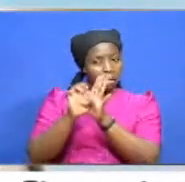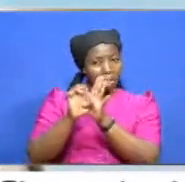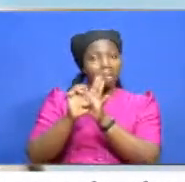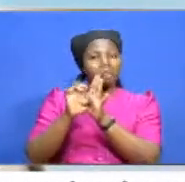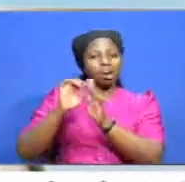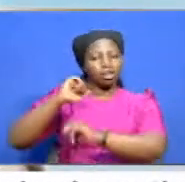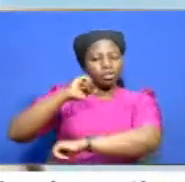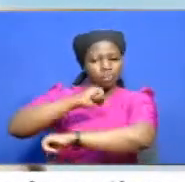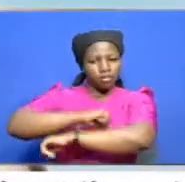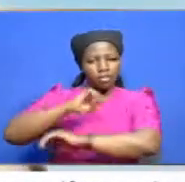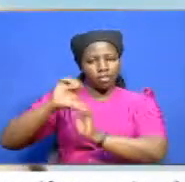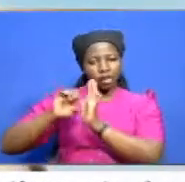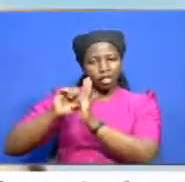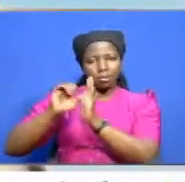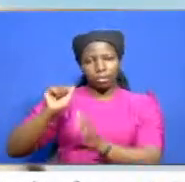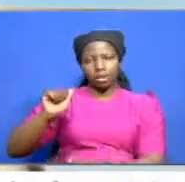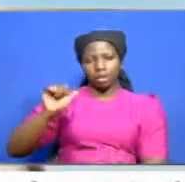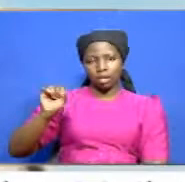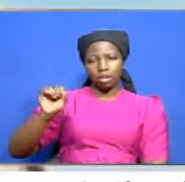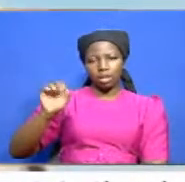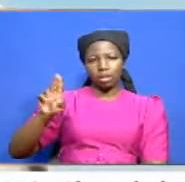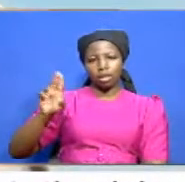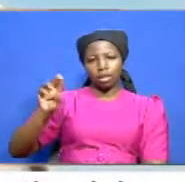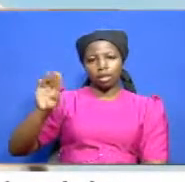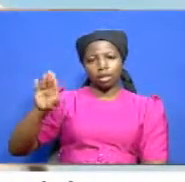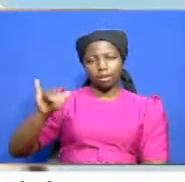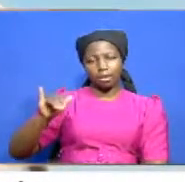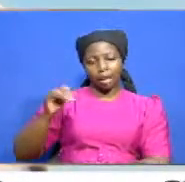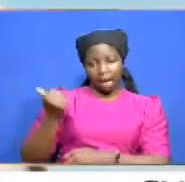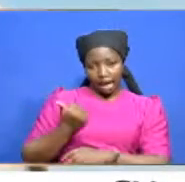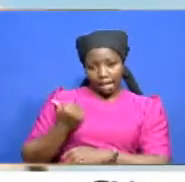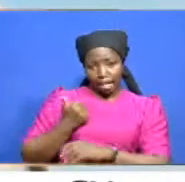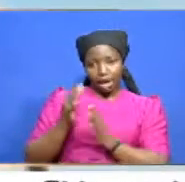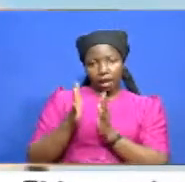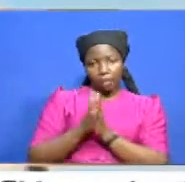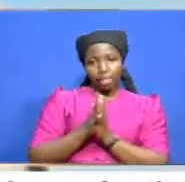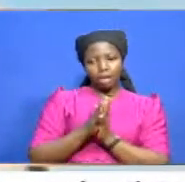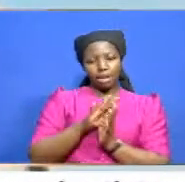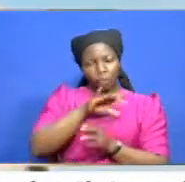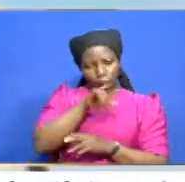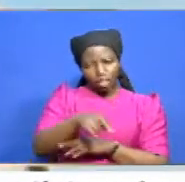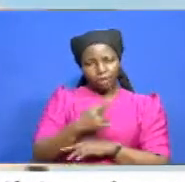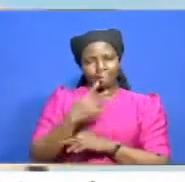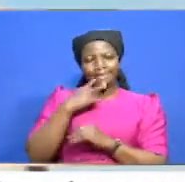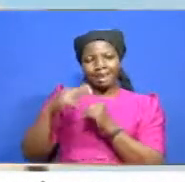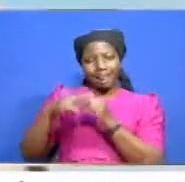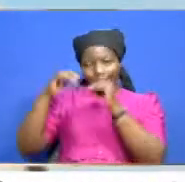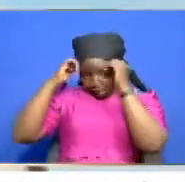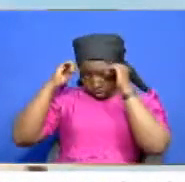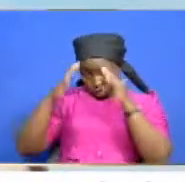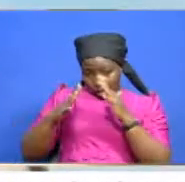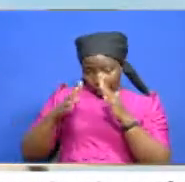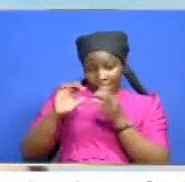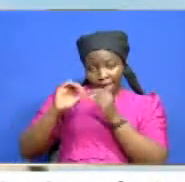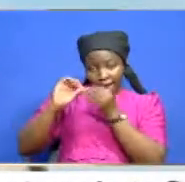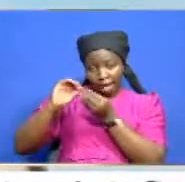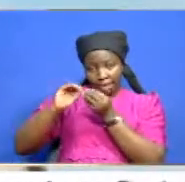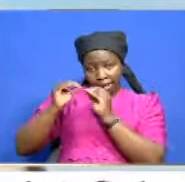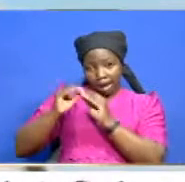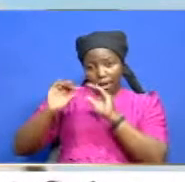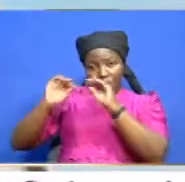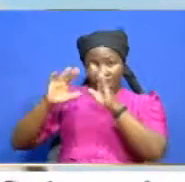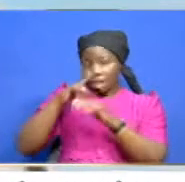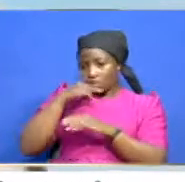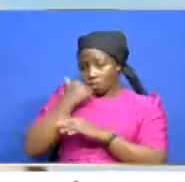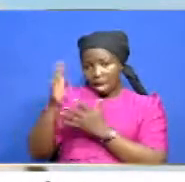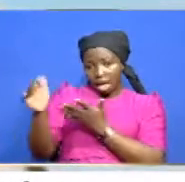like Kasumbi Girls with a population of nearly 1,700 students. The number of teachers in that school who are